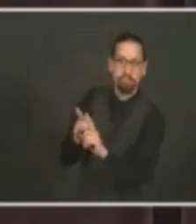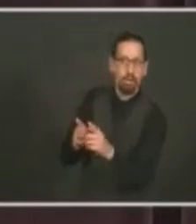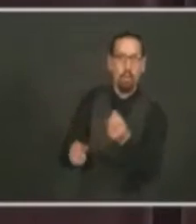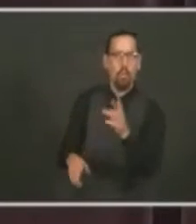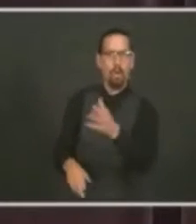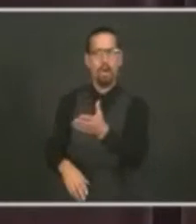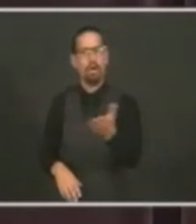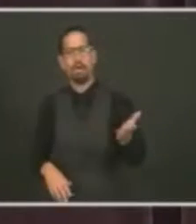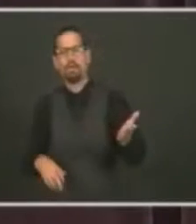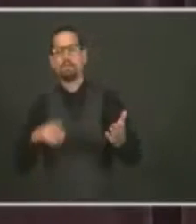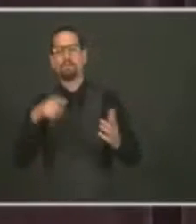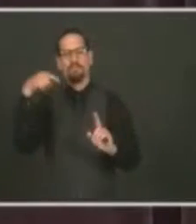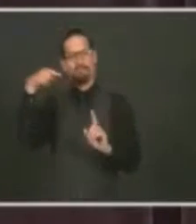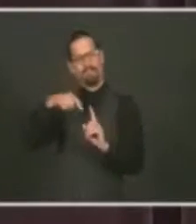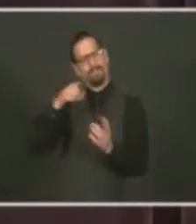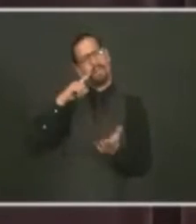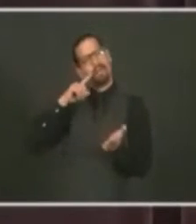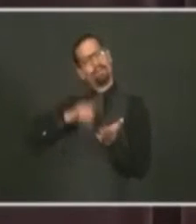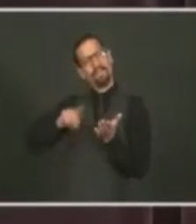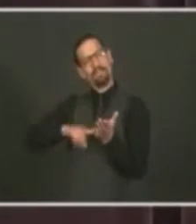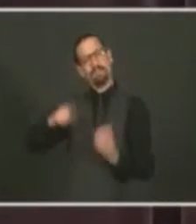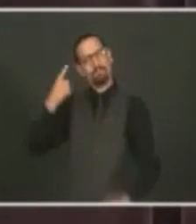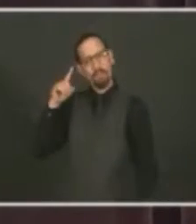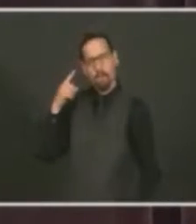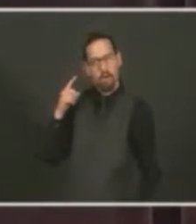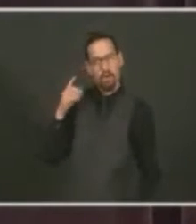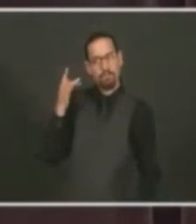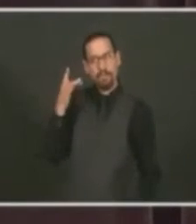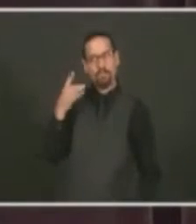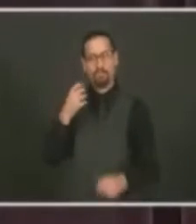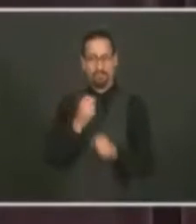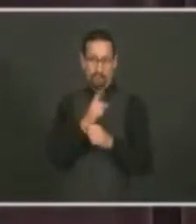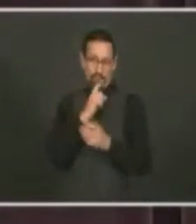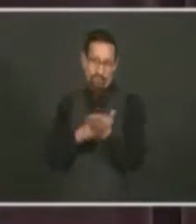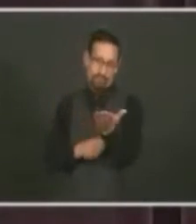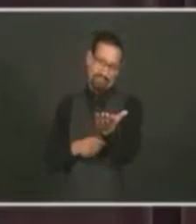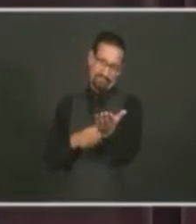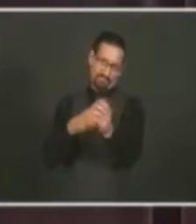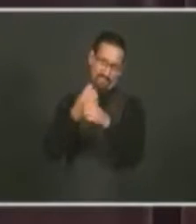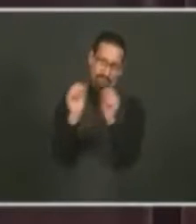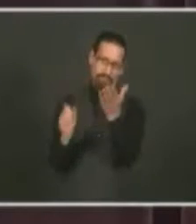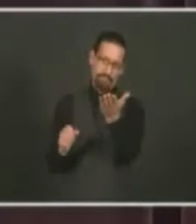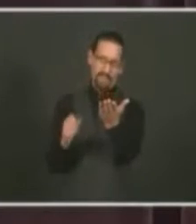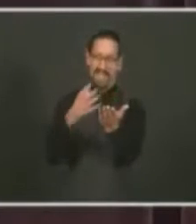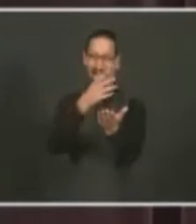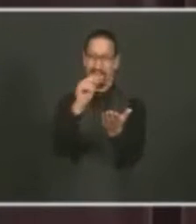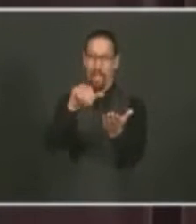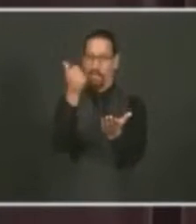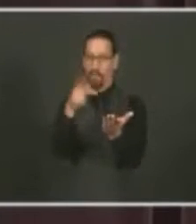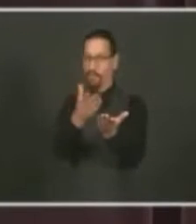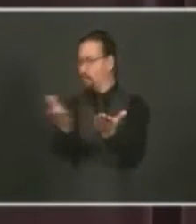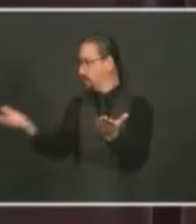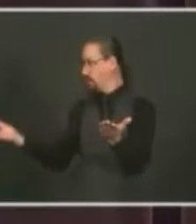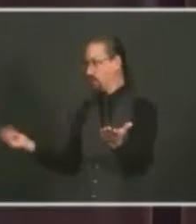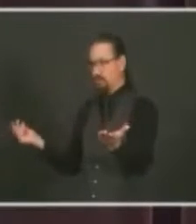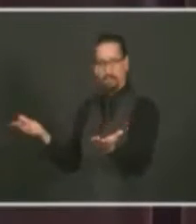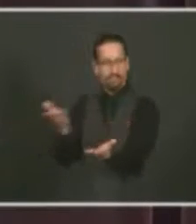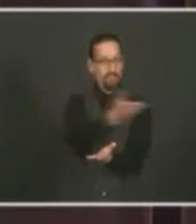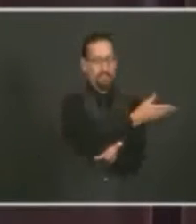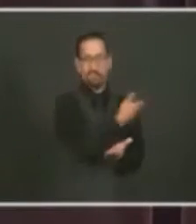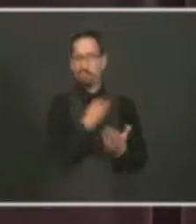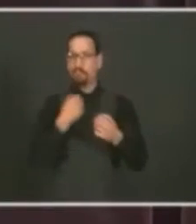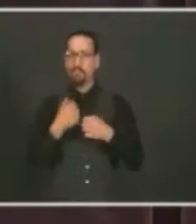case investigation is to keep you safe and the people around you healthy and safe.